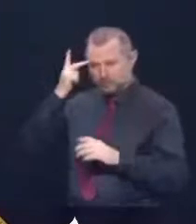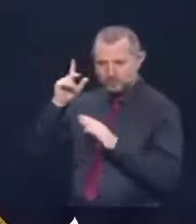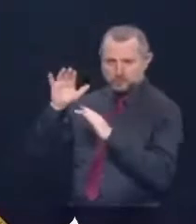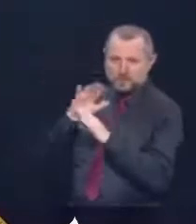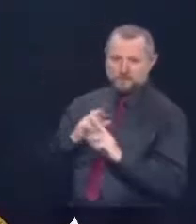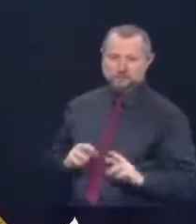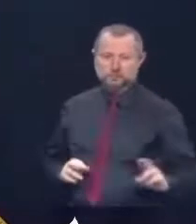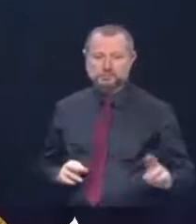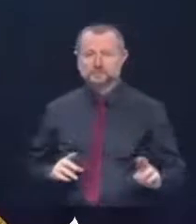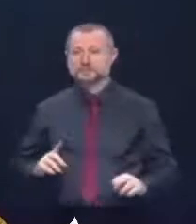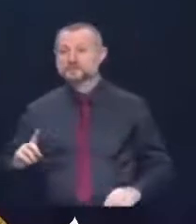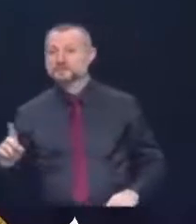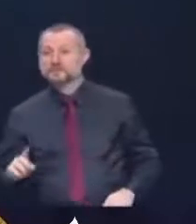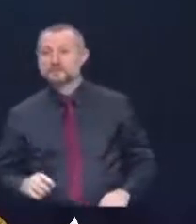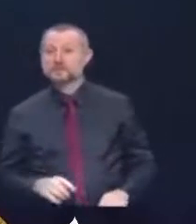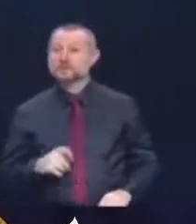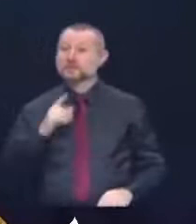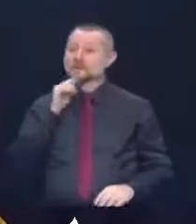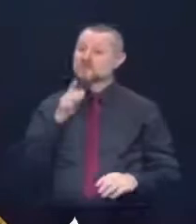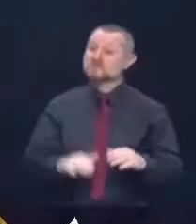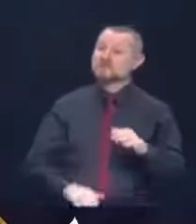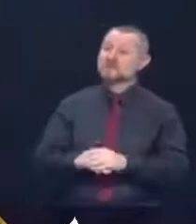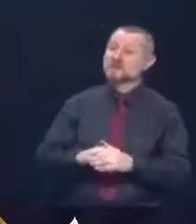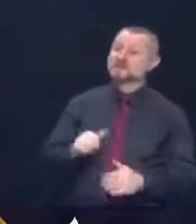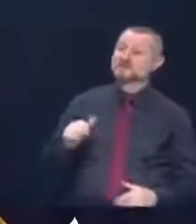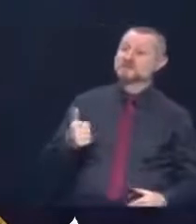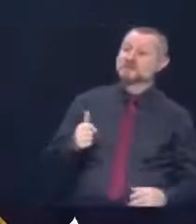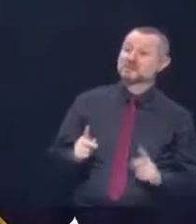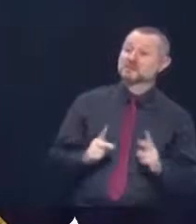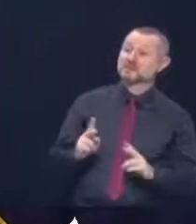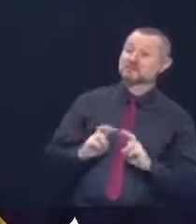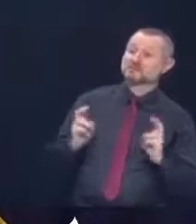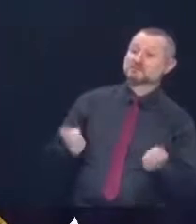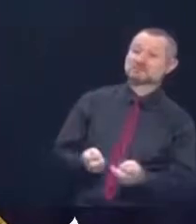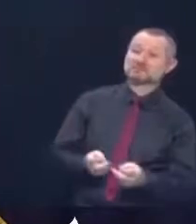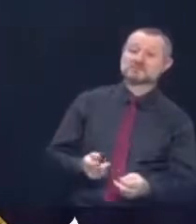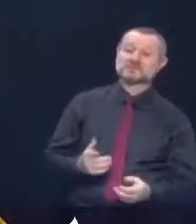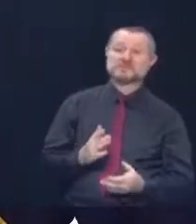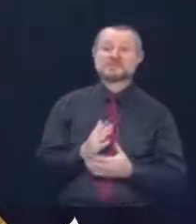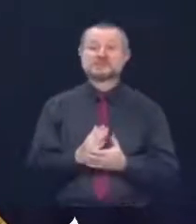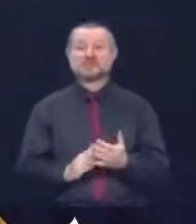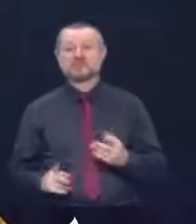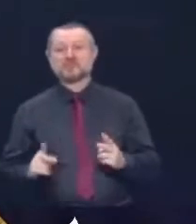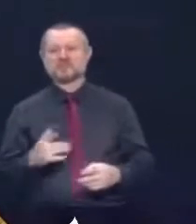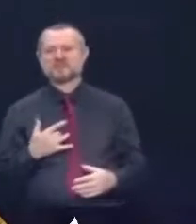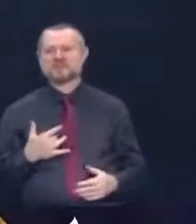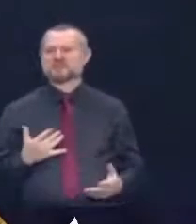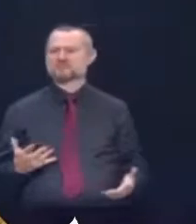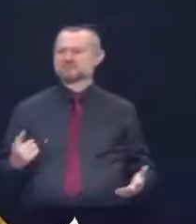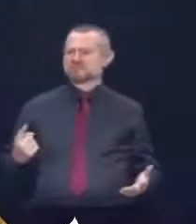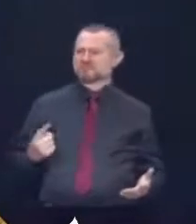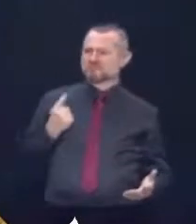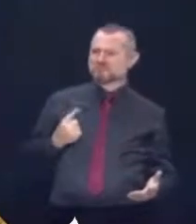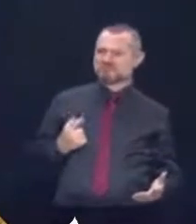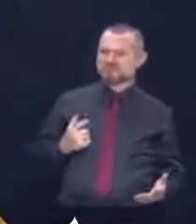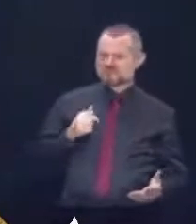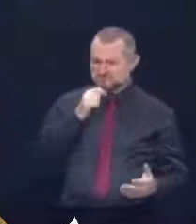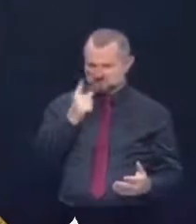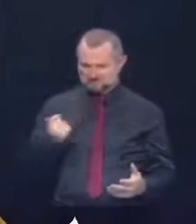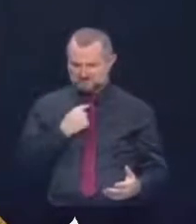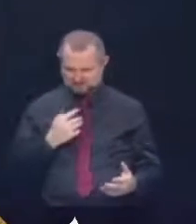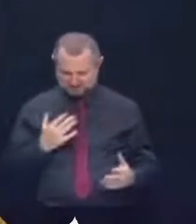than 10 rule, people find intrusive. You're telling me in my